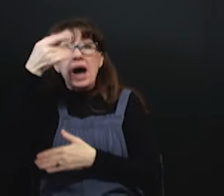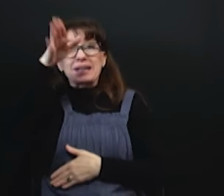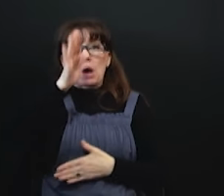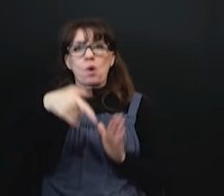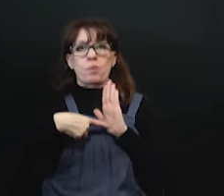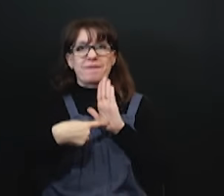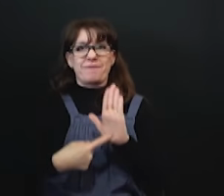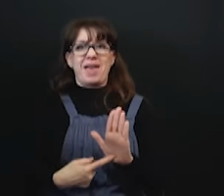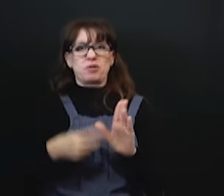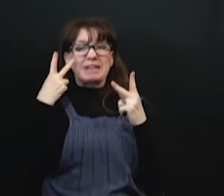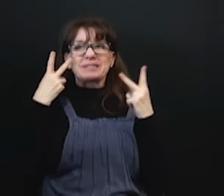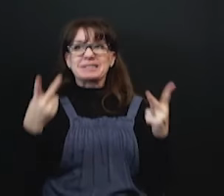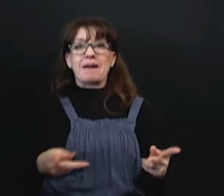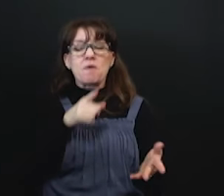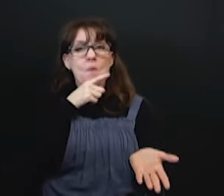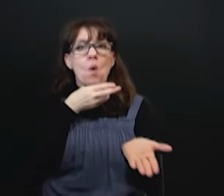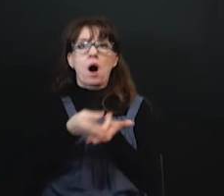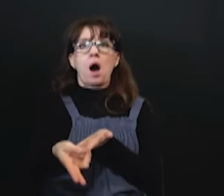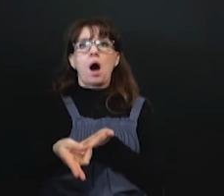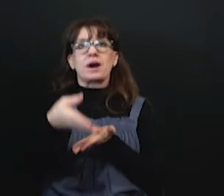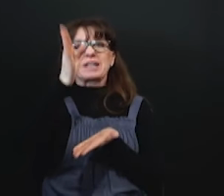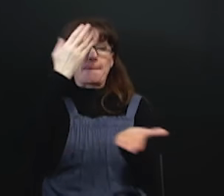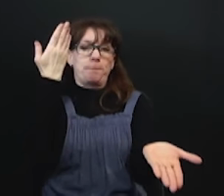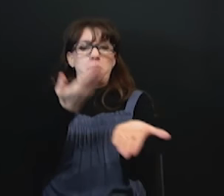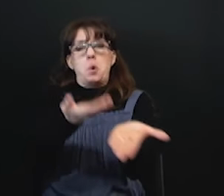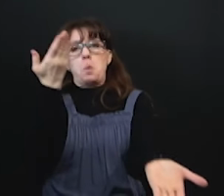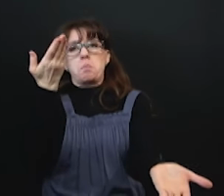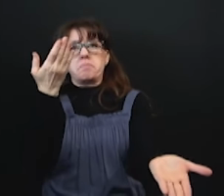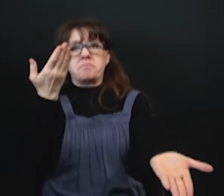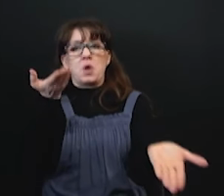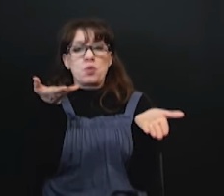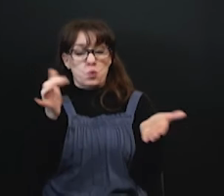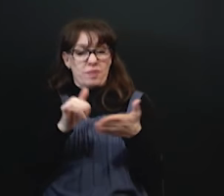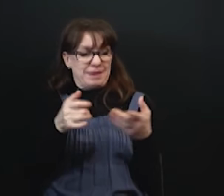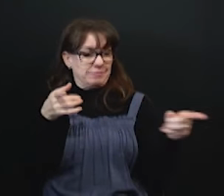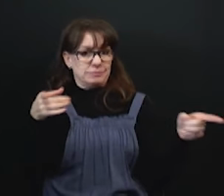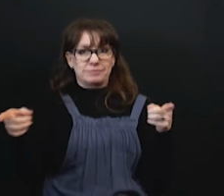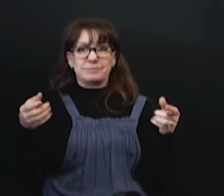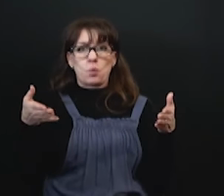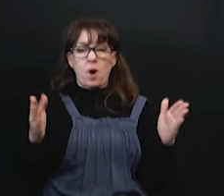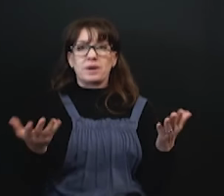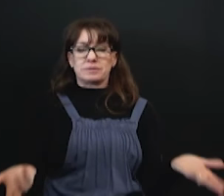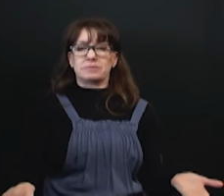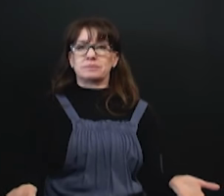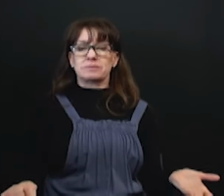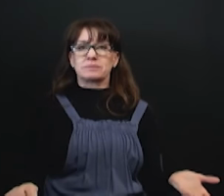revealed undeniably. Somehow God will be proven unequivocally through these means.